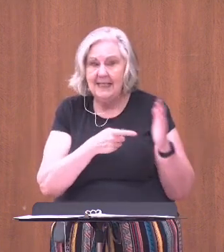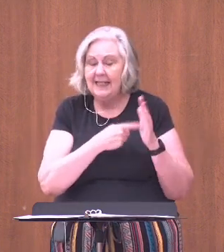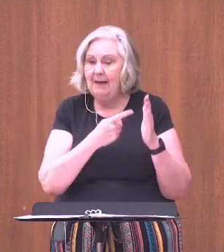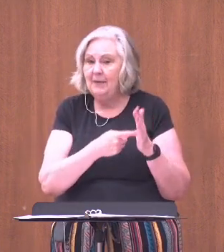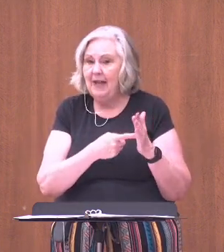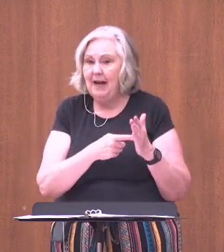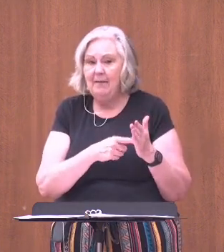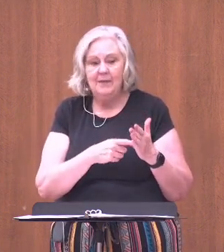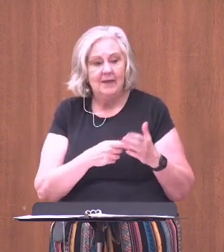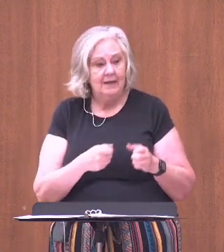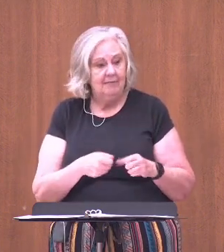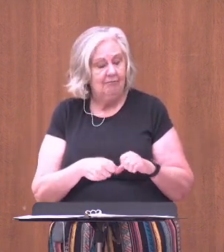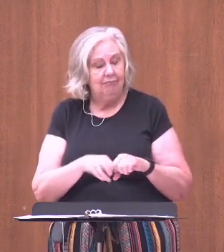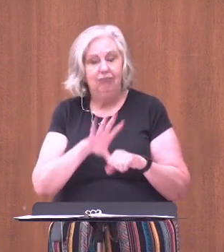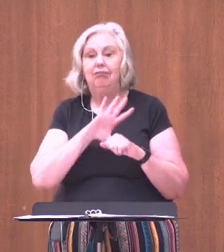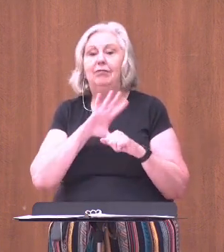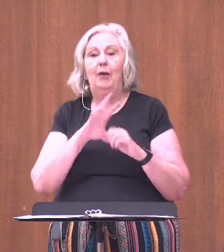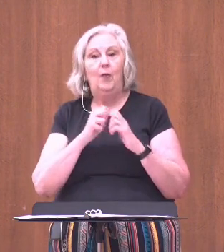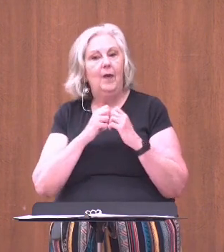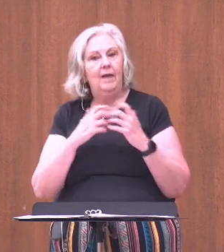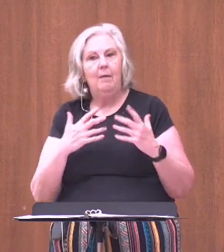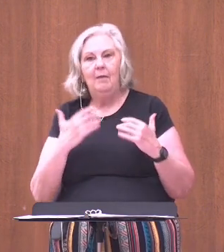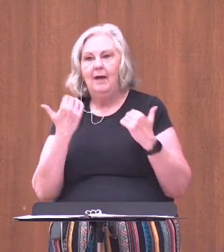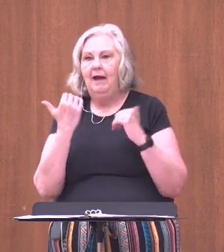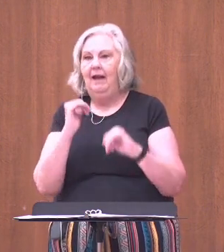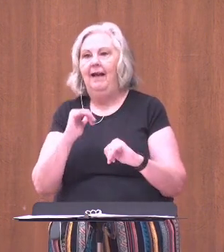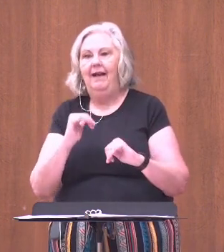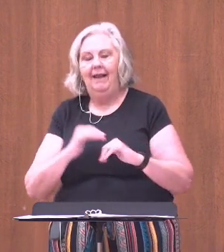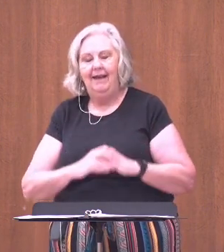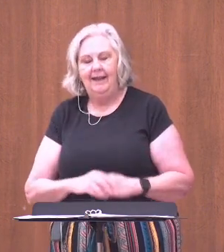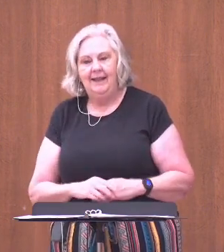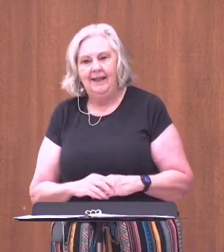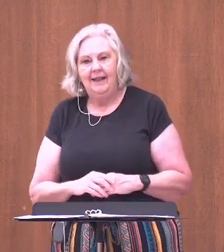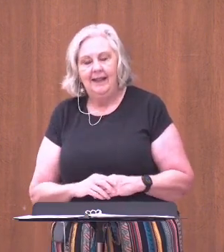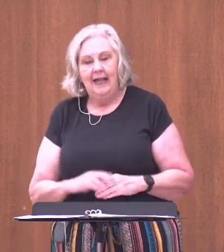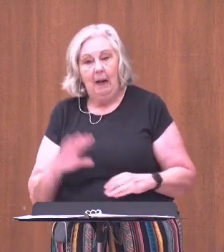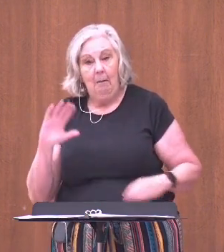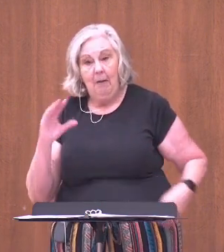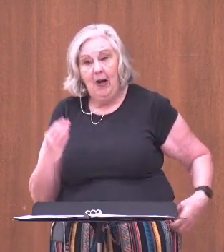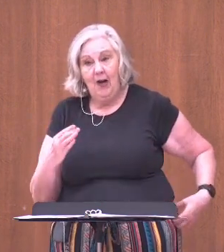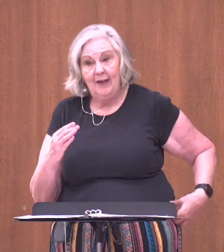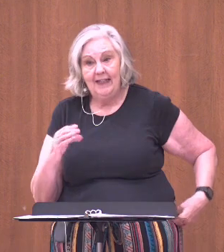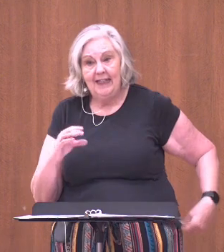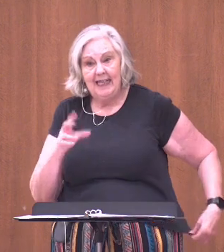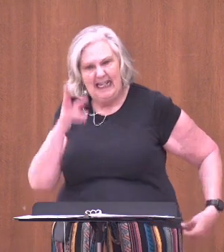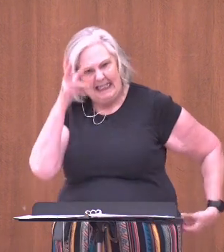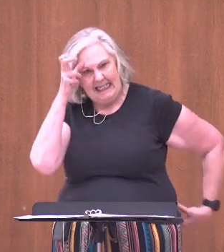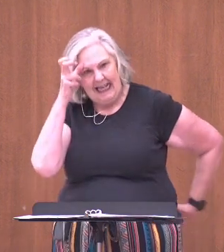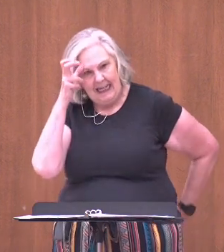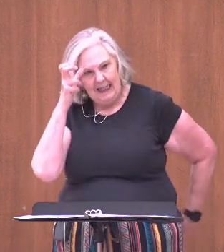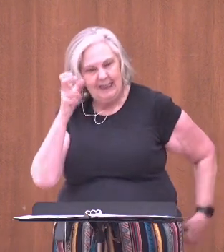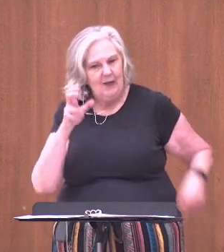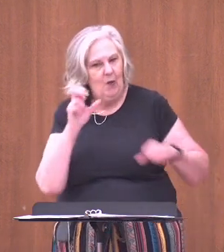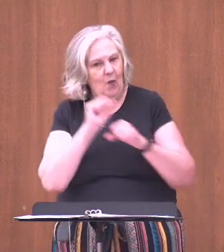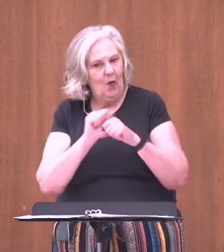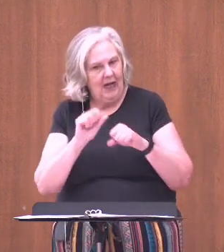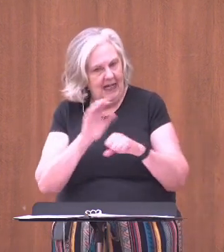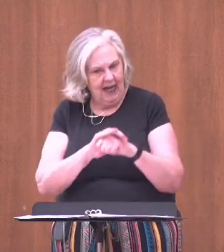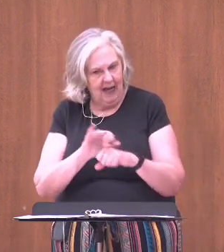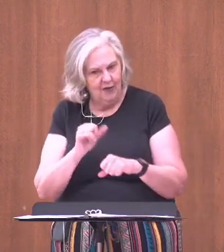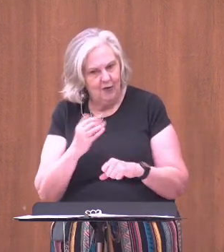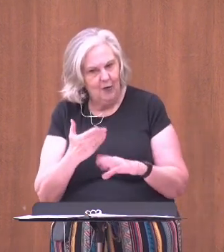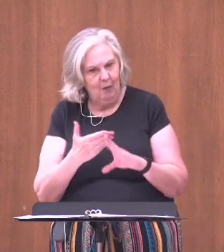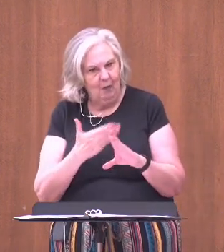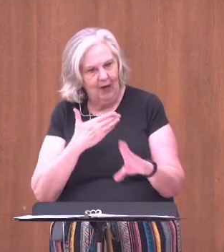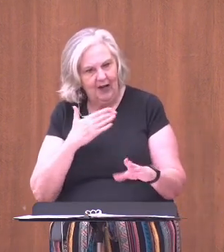Satan without much for boundaries. Apparently, Satan has been working a bit on Job prior to